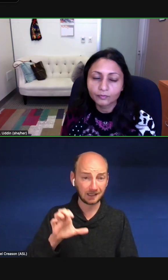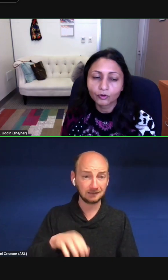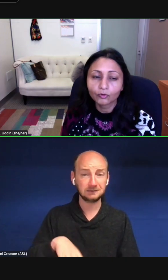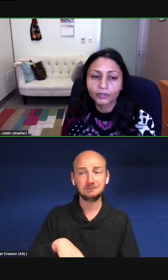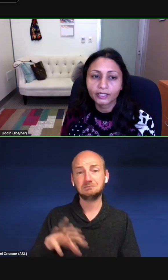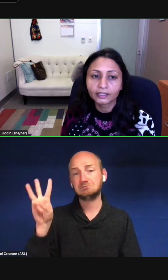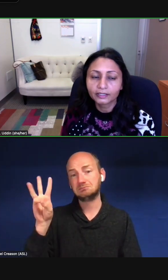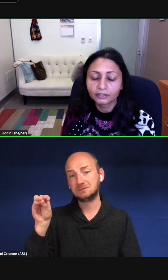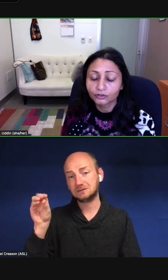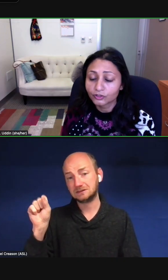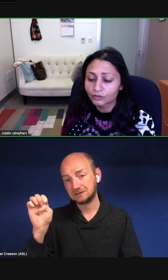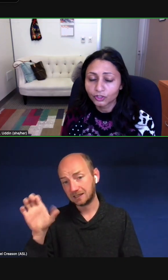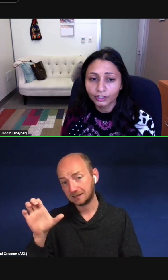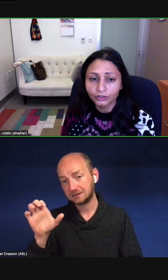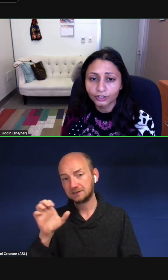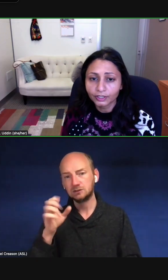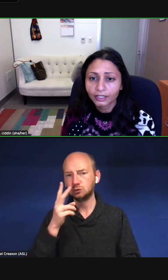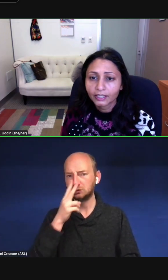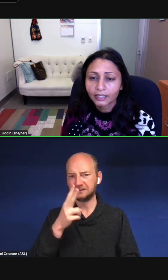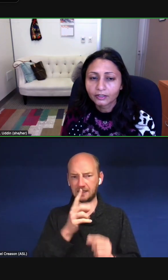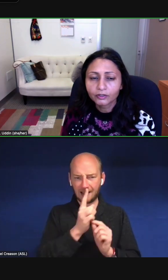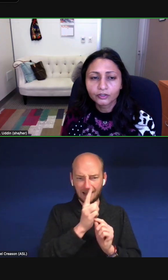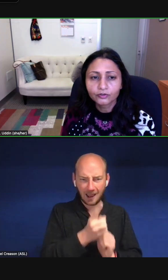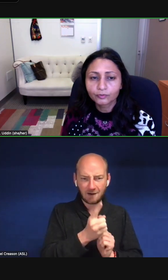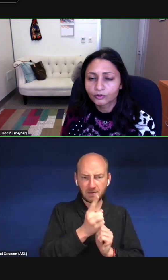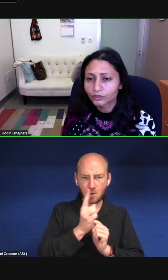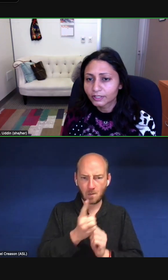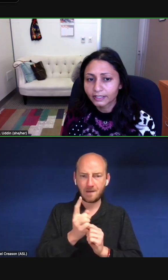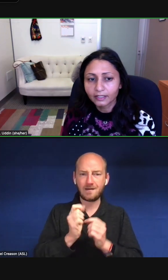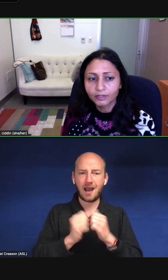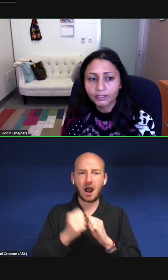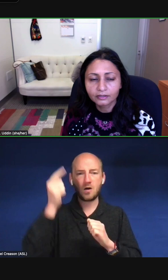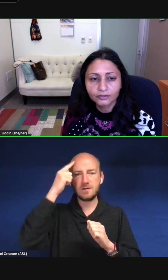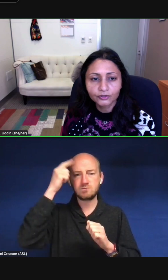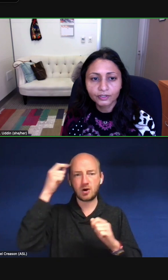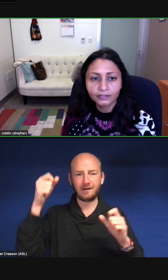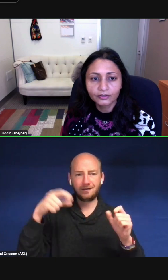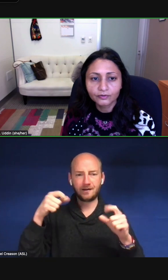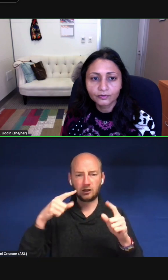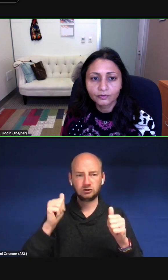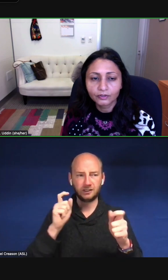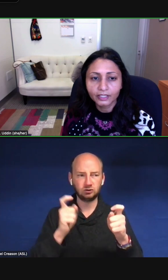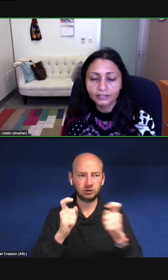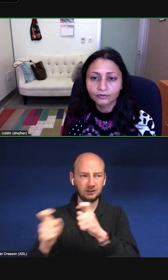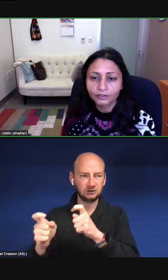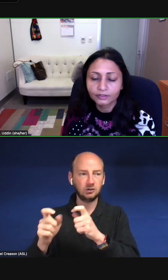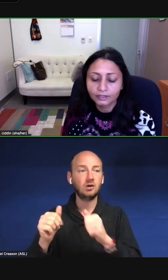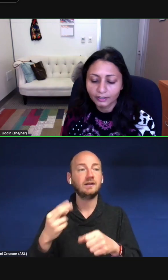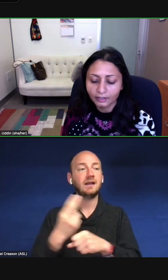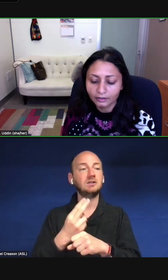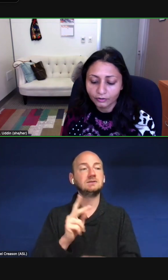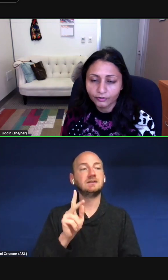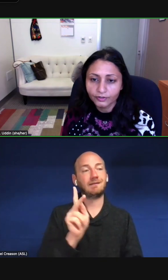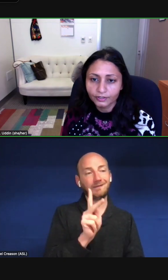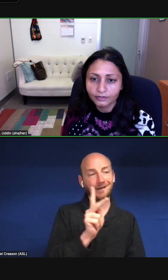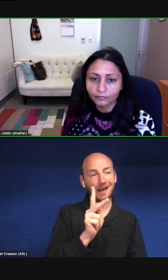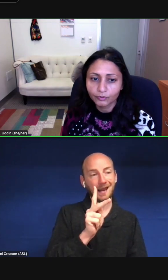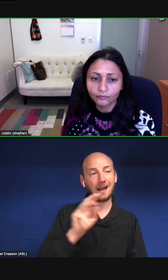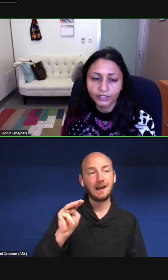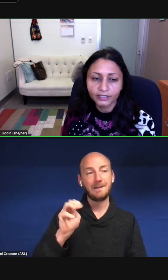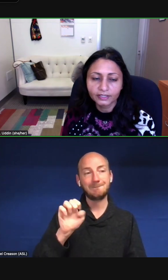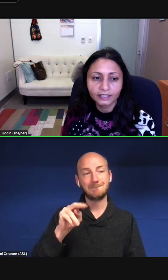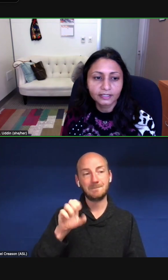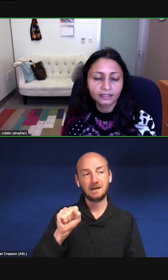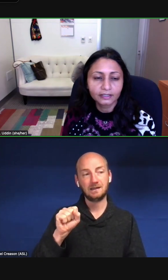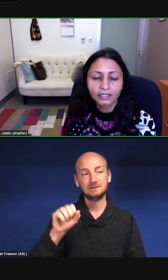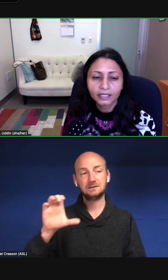are these whole brain connections changing? And you can use approaches like k-means clustering to look at different occurrences